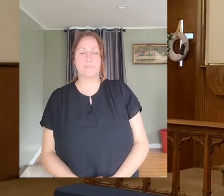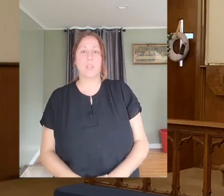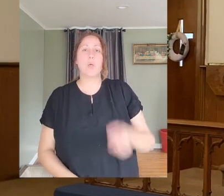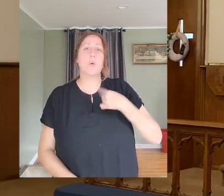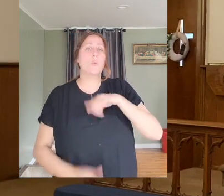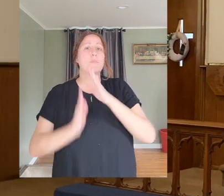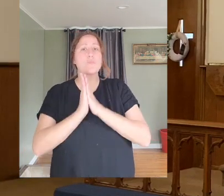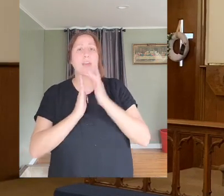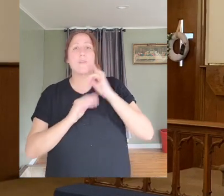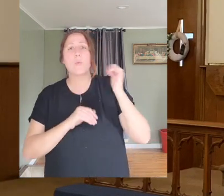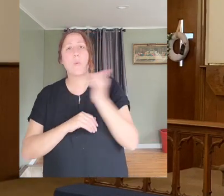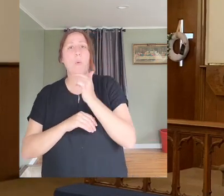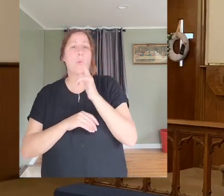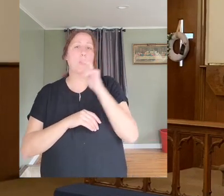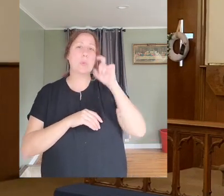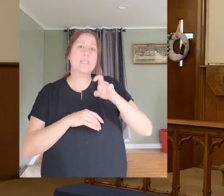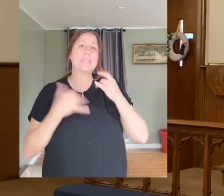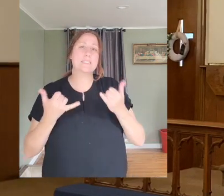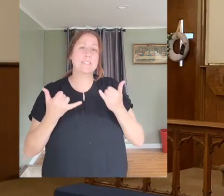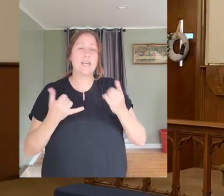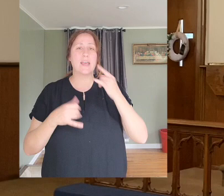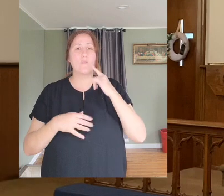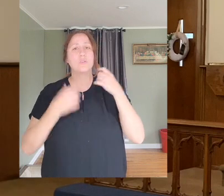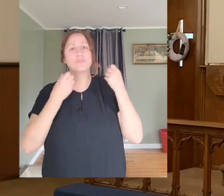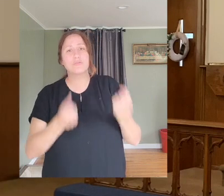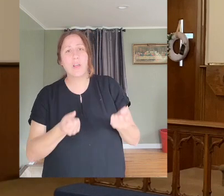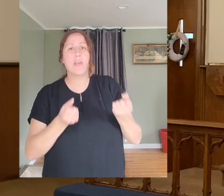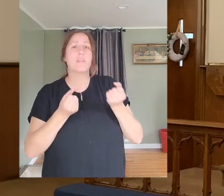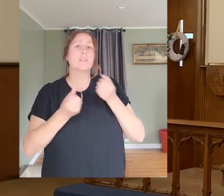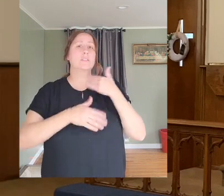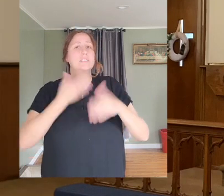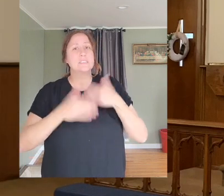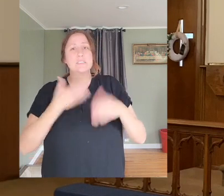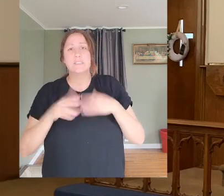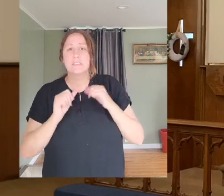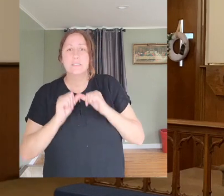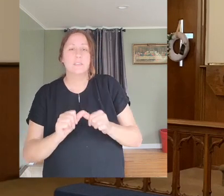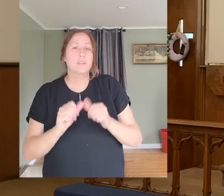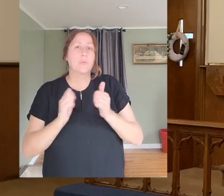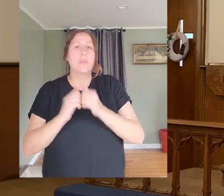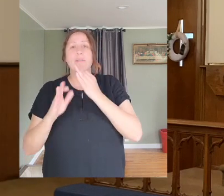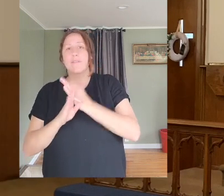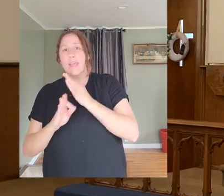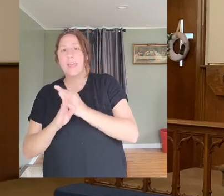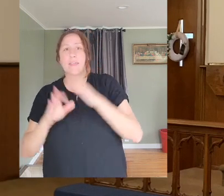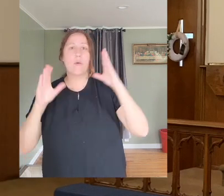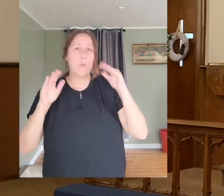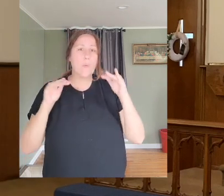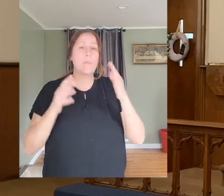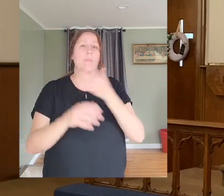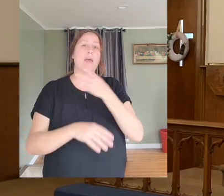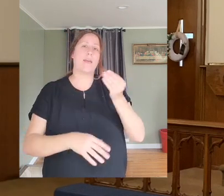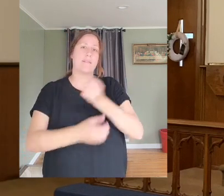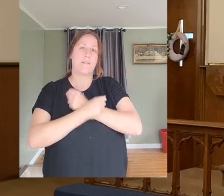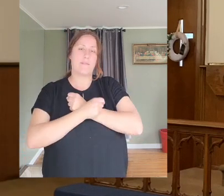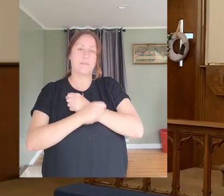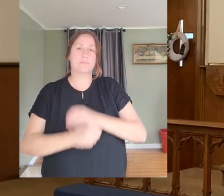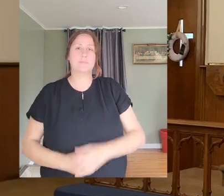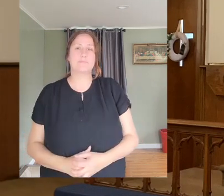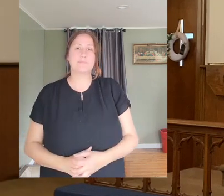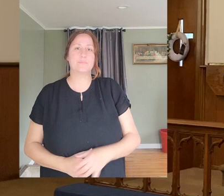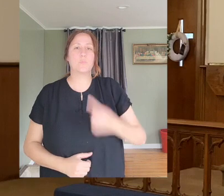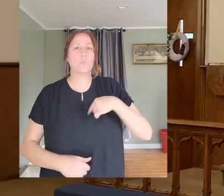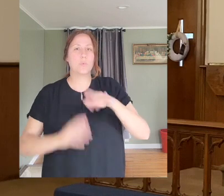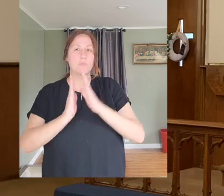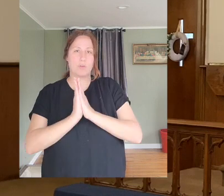We pray for all those in need today, for strength to keep on in faith, hope, and love.